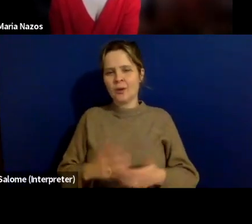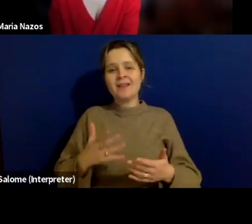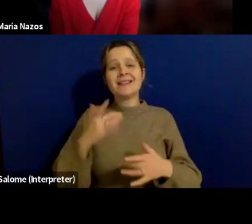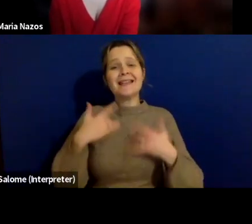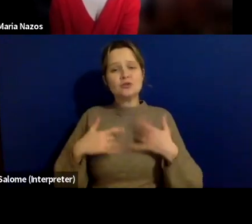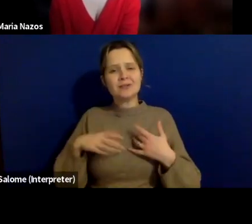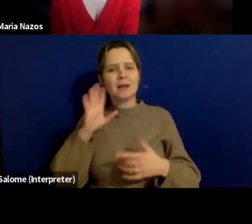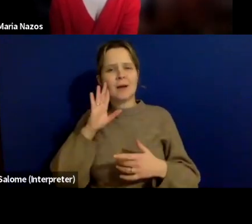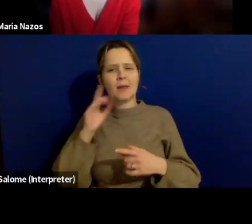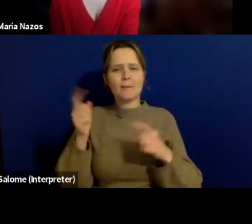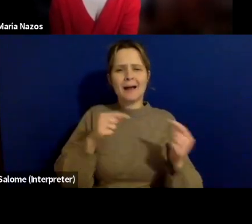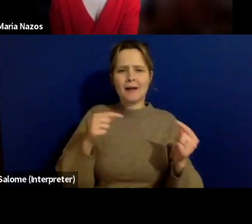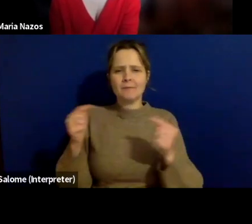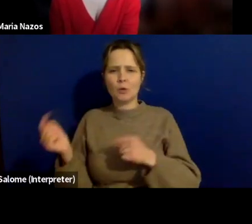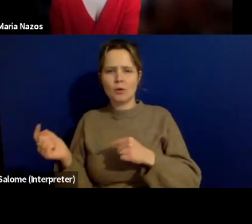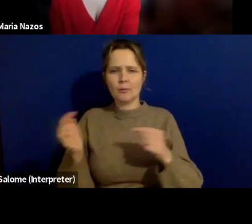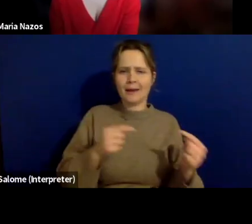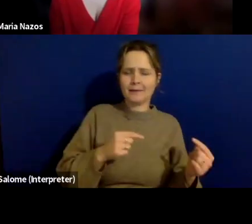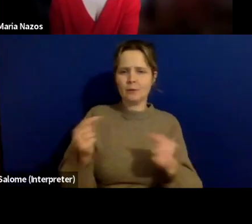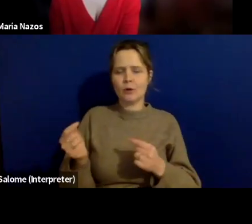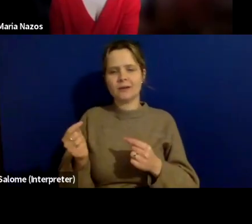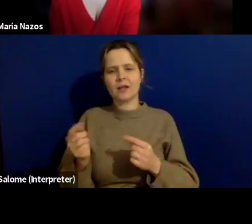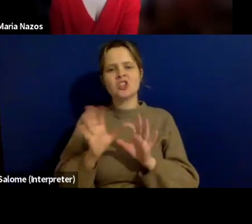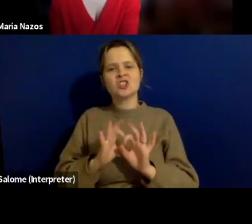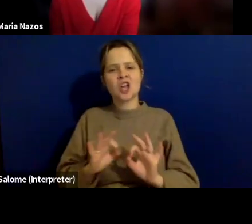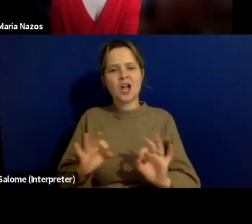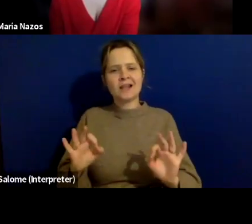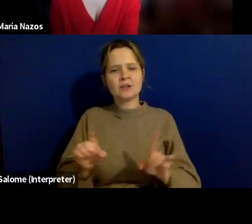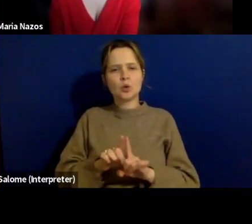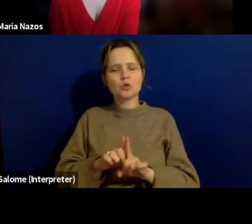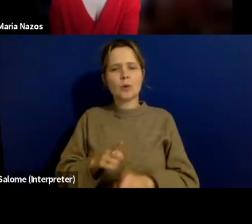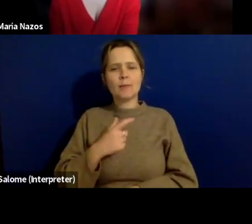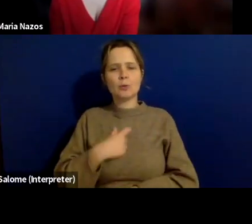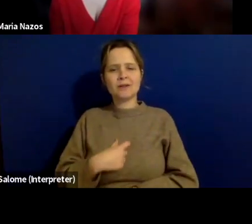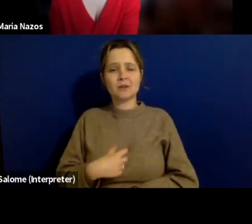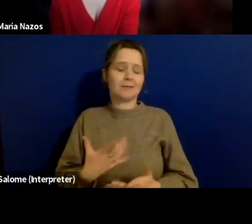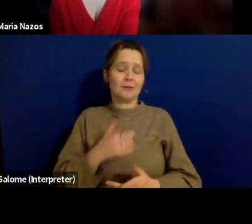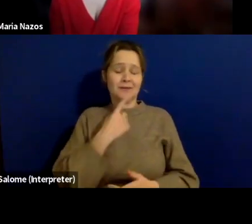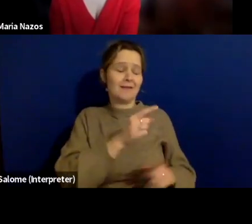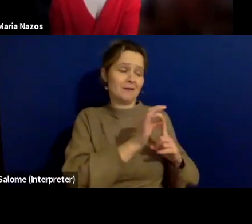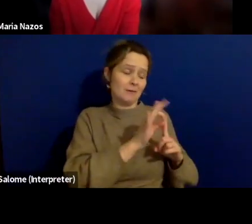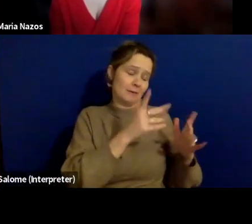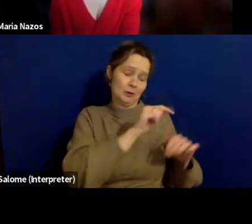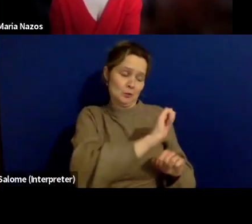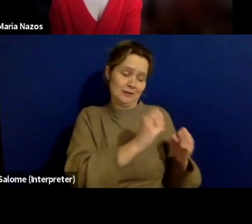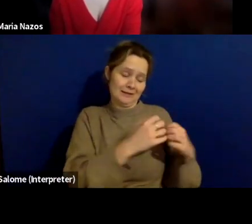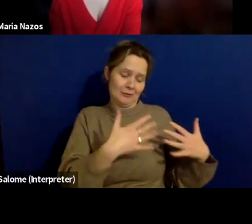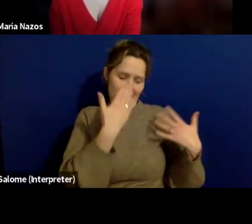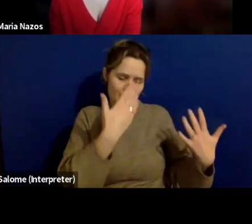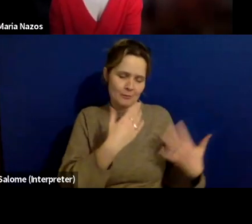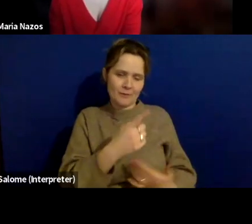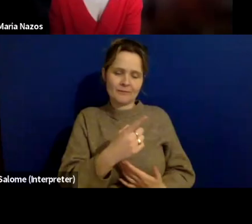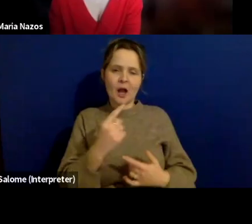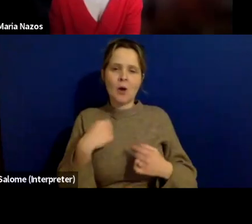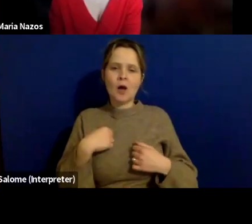and silence and presence in the poem. And I will say Phoebe might disagree, but I will say as well, like our back